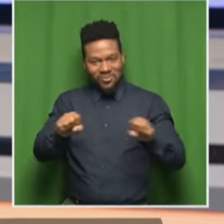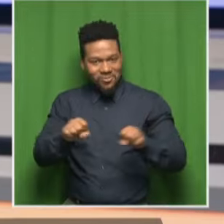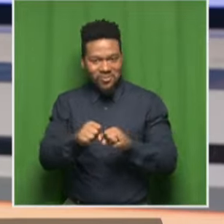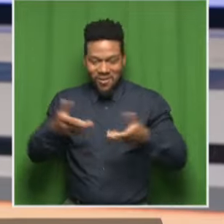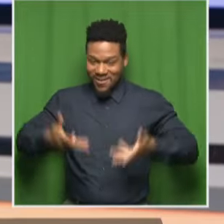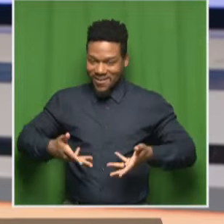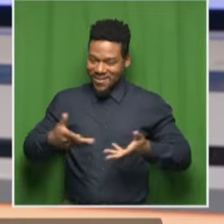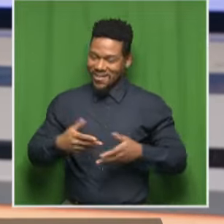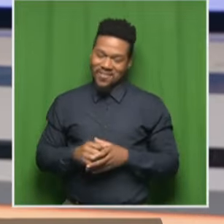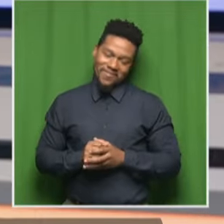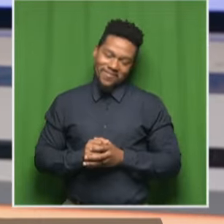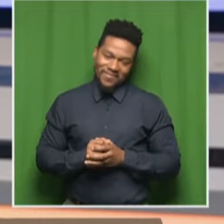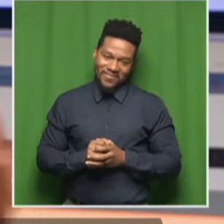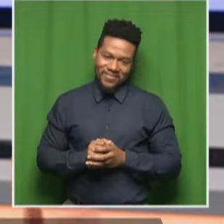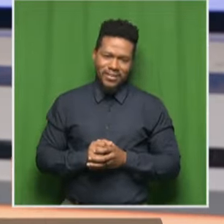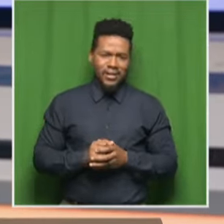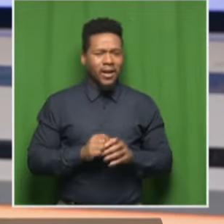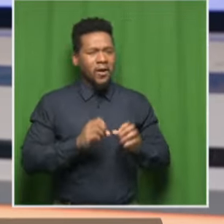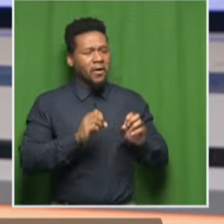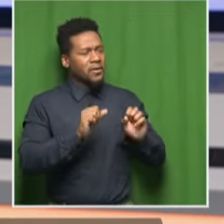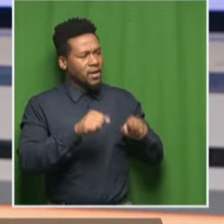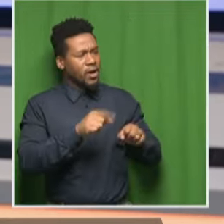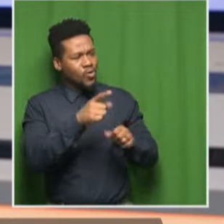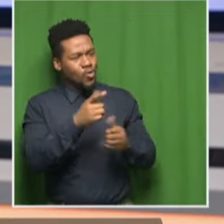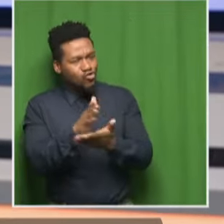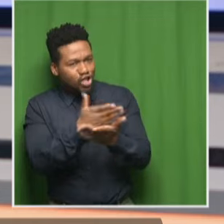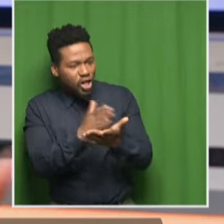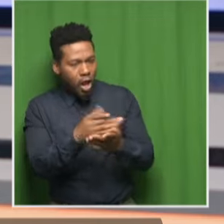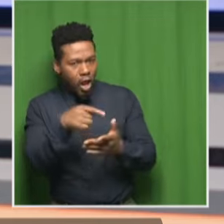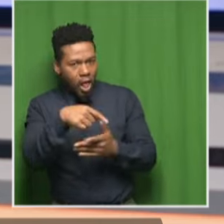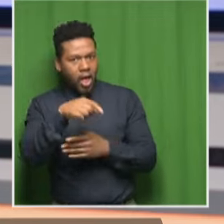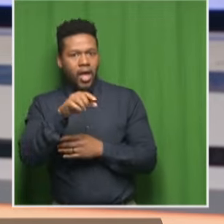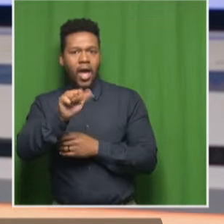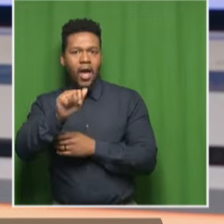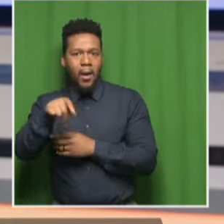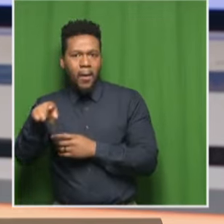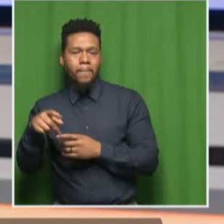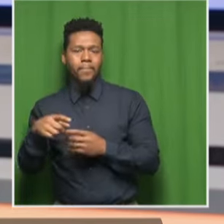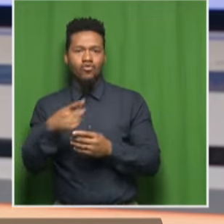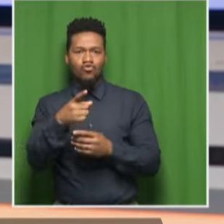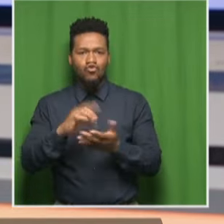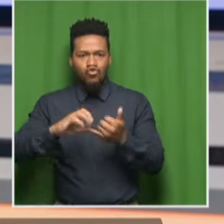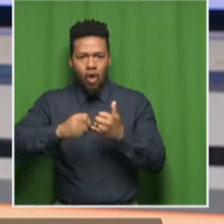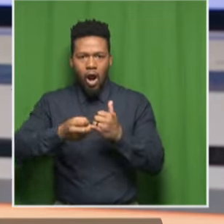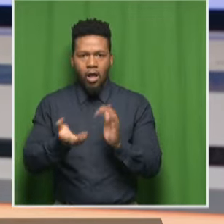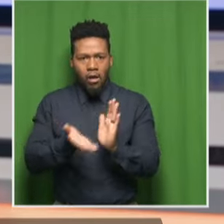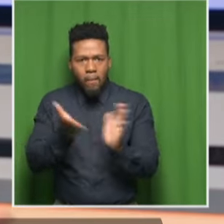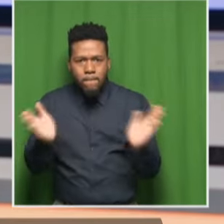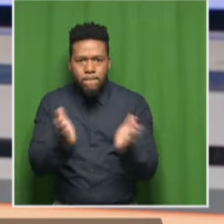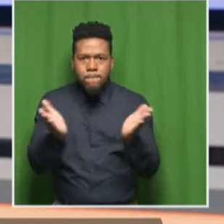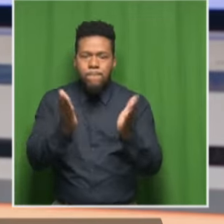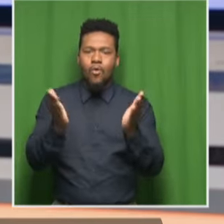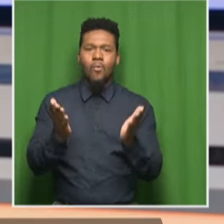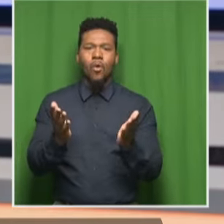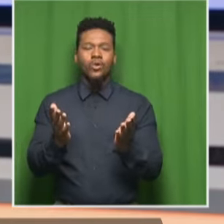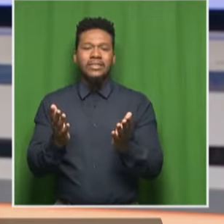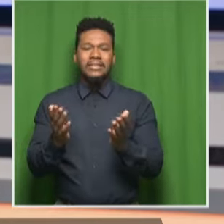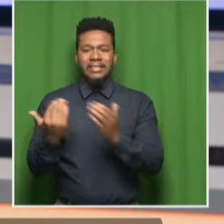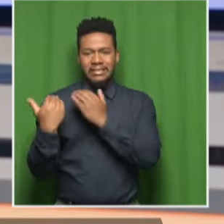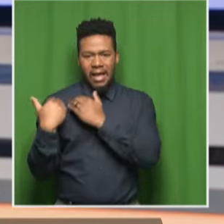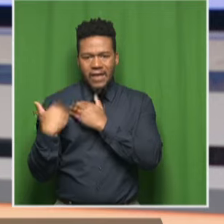So yeah. Well, you're obviously sharing this now with the nation because this is about promoting safety for individuals and communities, creating a safer South